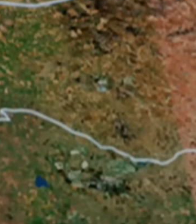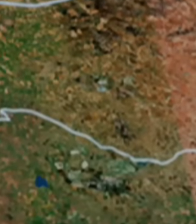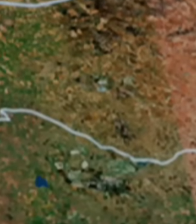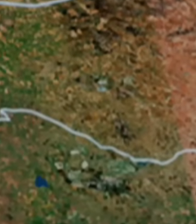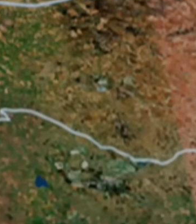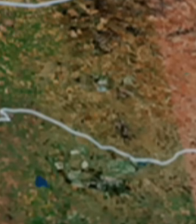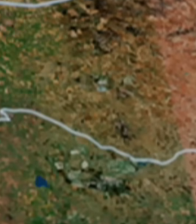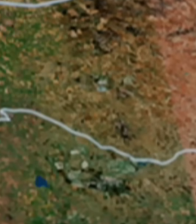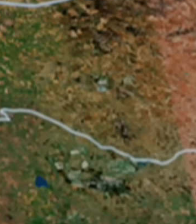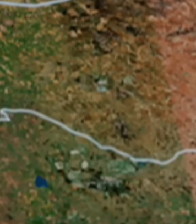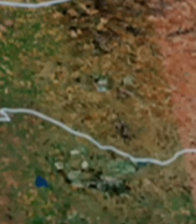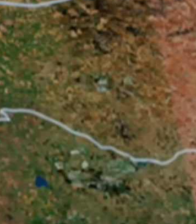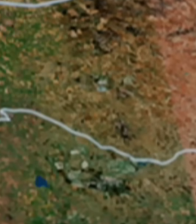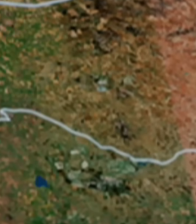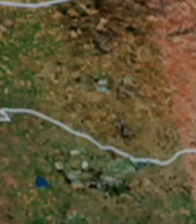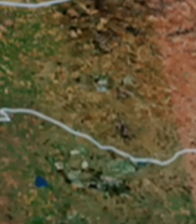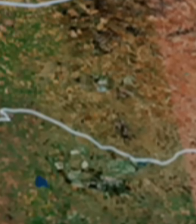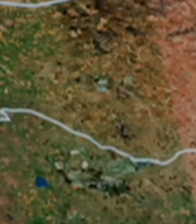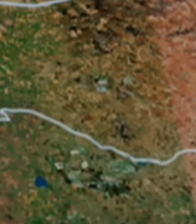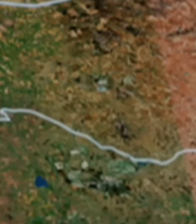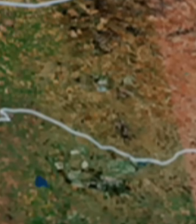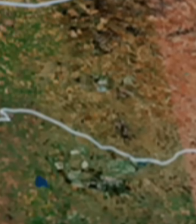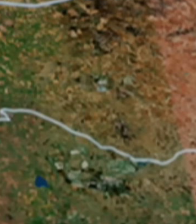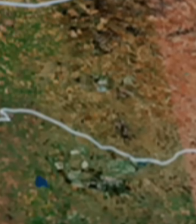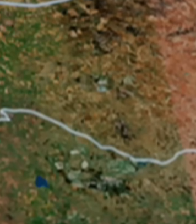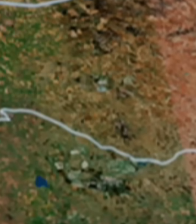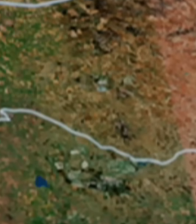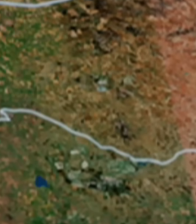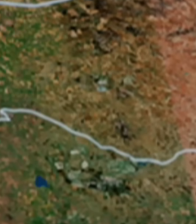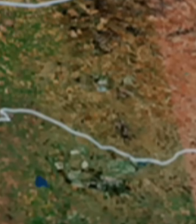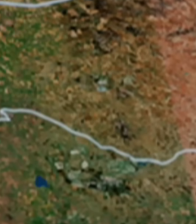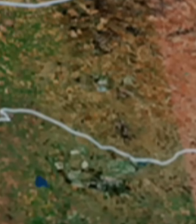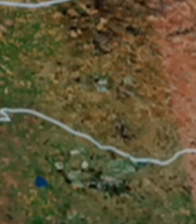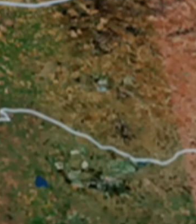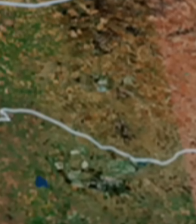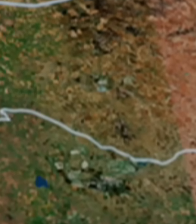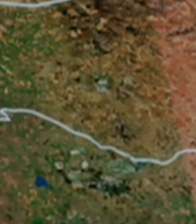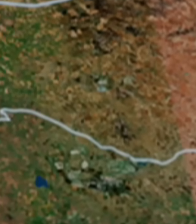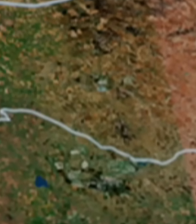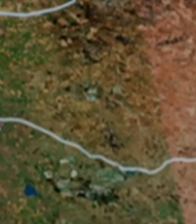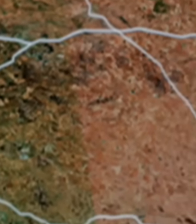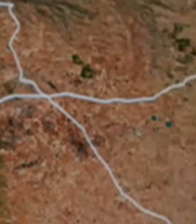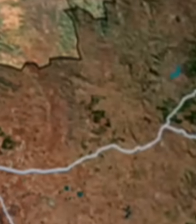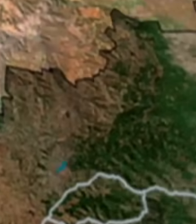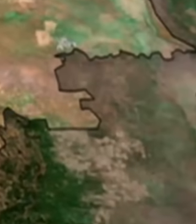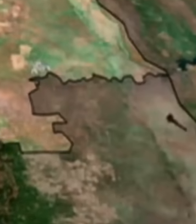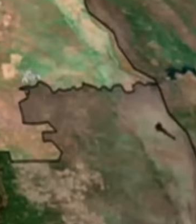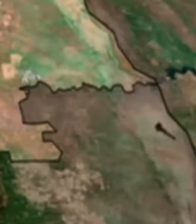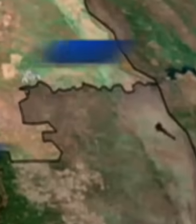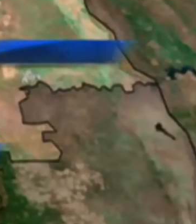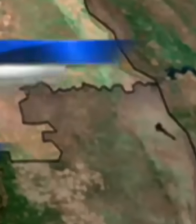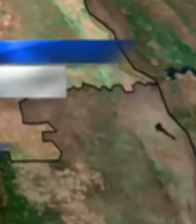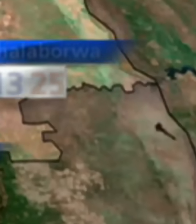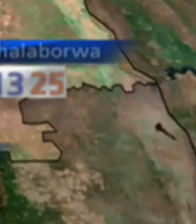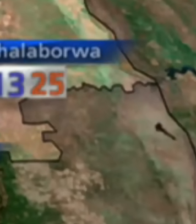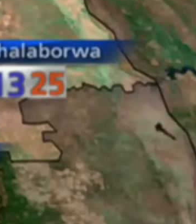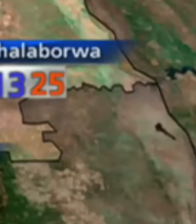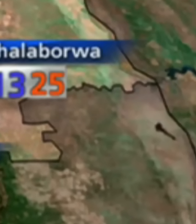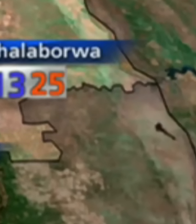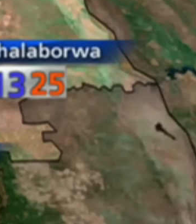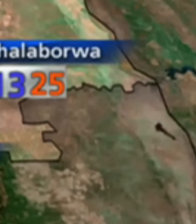mtse e robang kaofela entse ba re shebile ka Carltonville re shebile hona ka Springs le hona ka Bonkelspread botsemba ka jeno le hona o sa no seng o tla hle ho bate